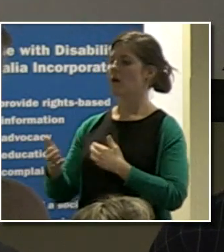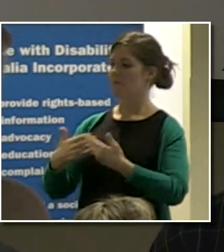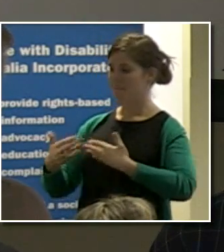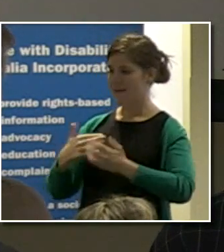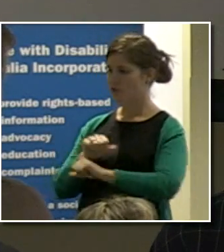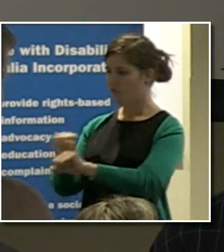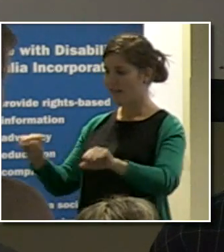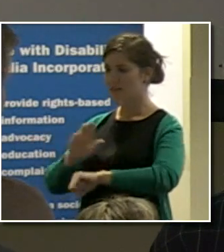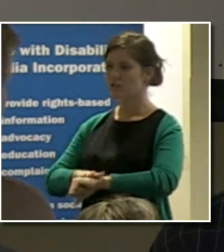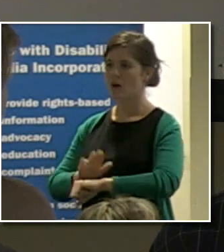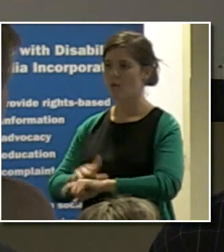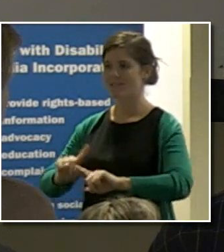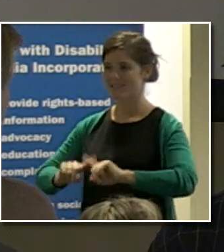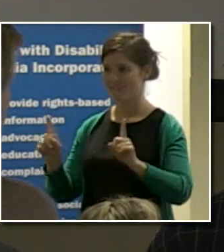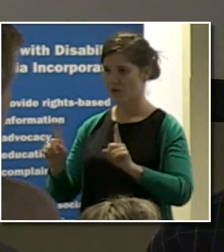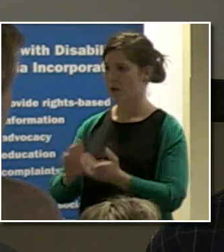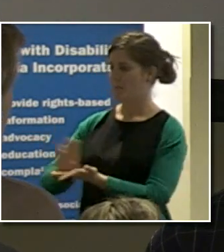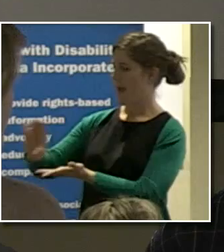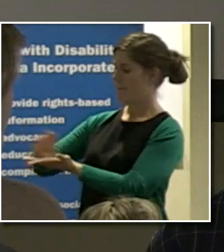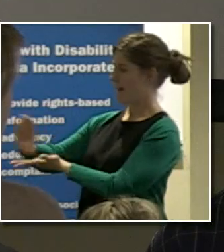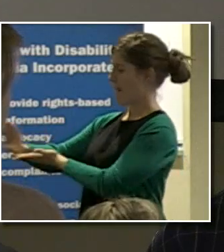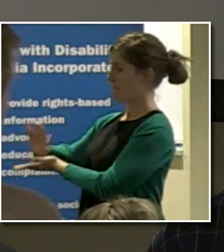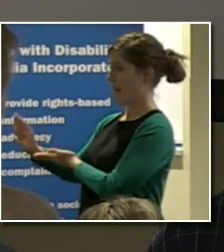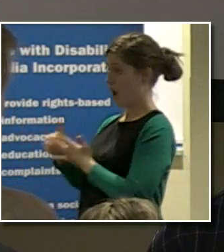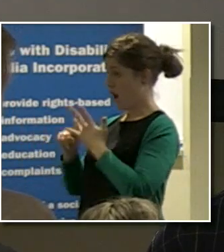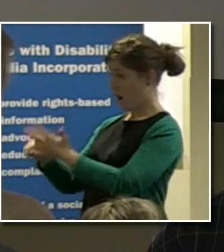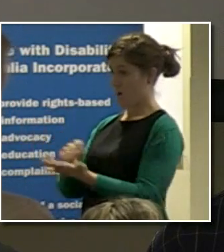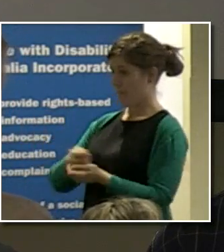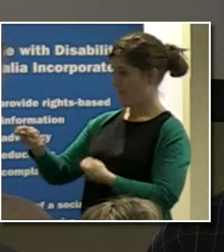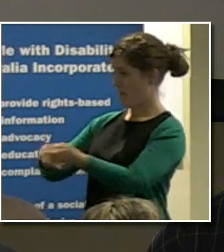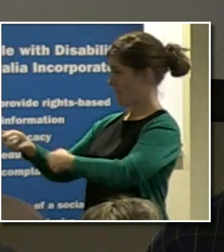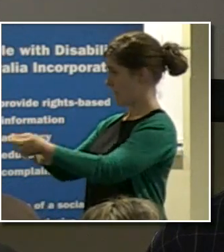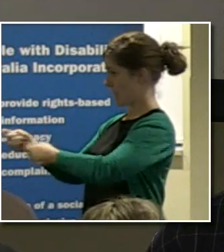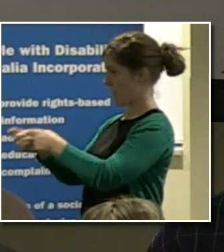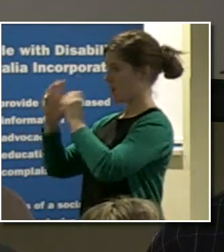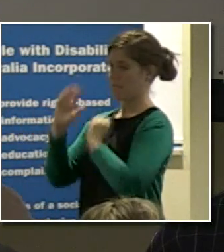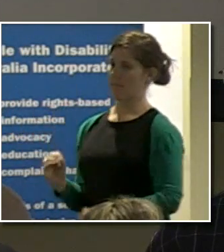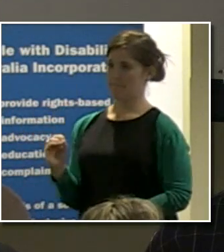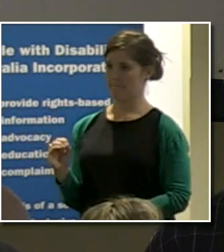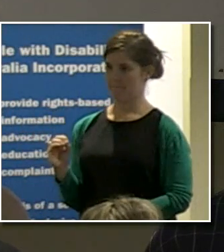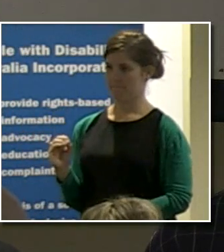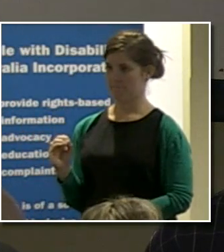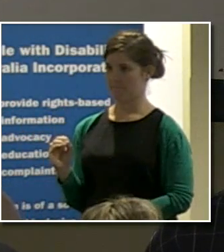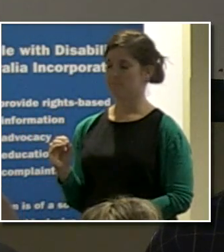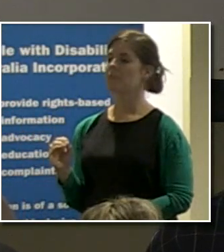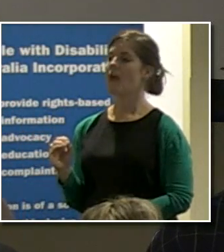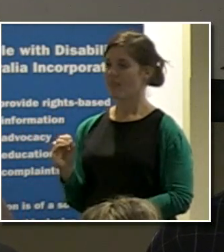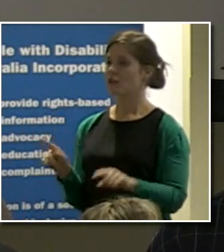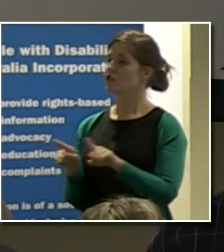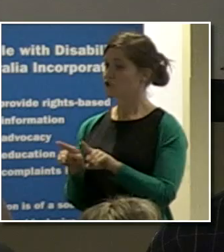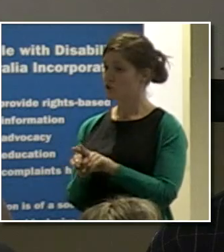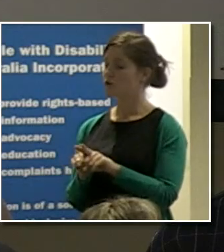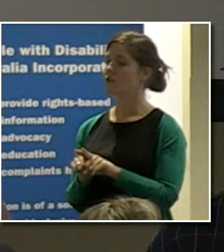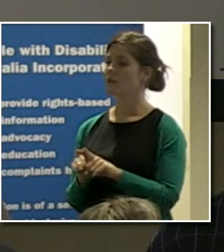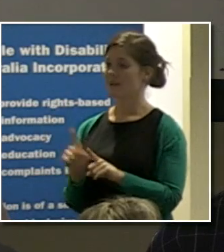without going into all the details, but to pay it out in one go. So we've actually thrown a die and paid it out. And the other thing that has happened